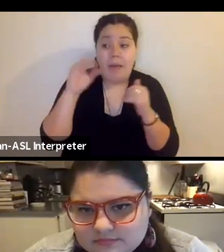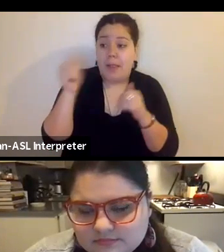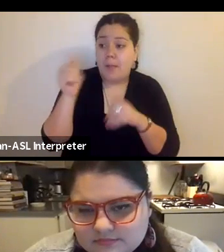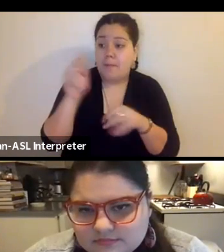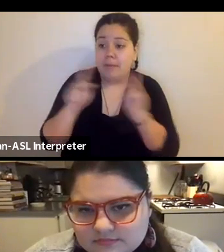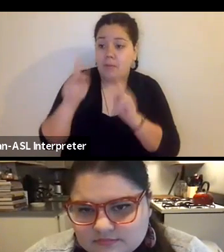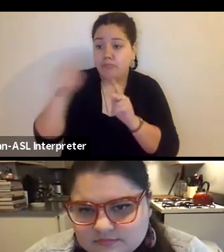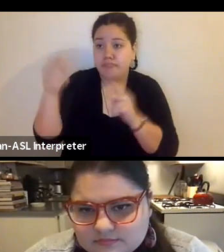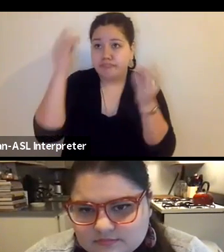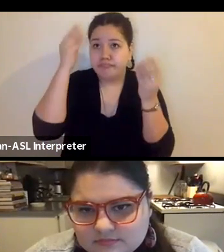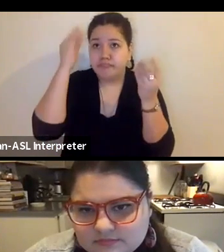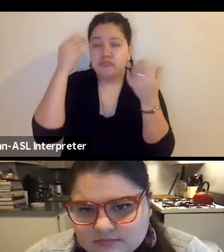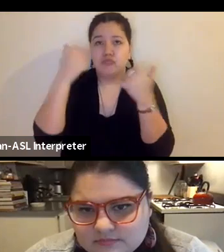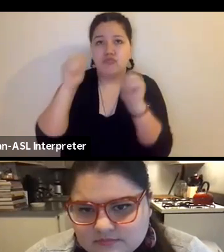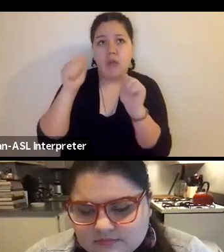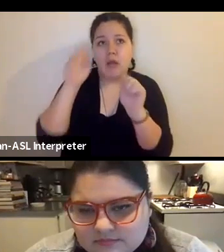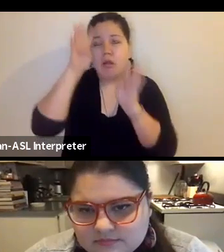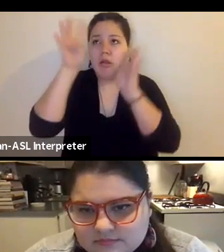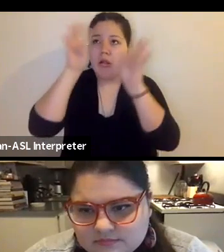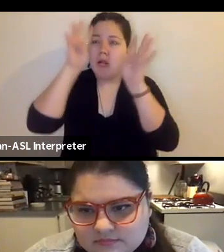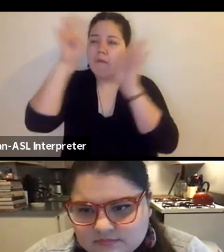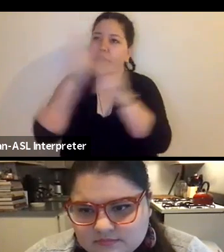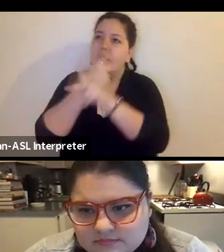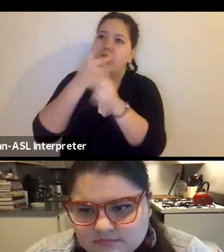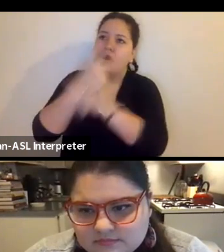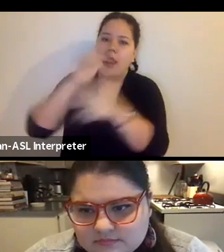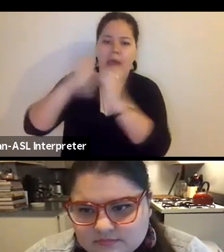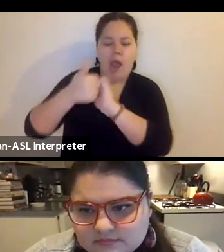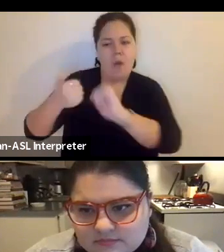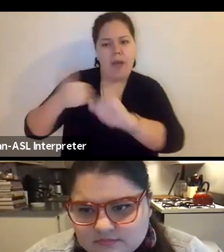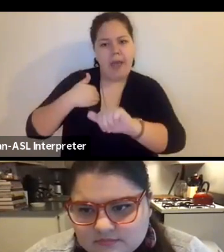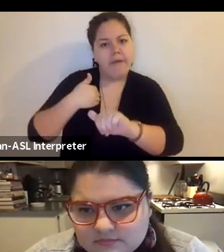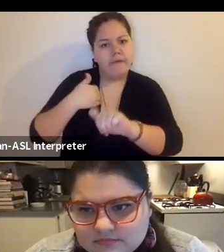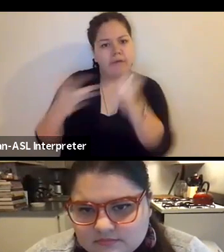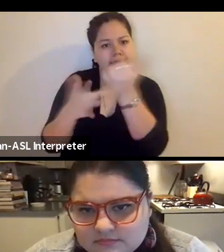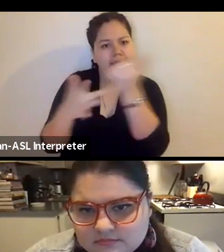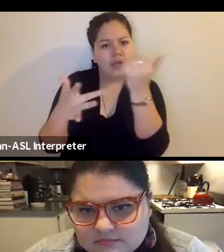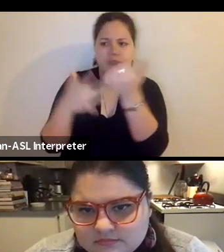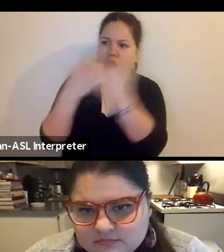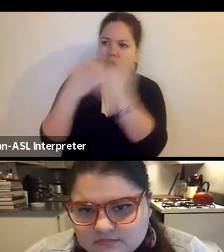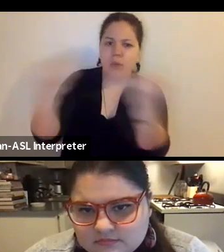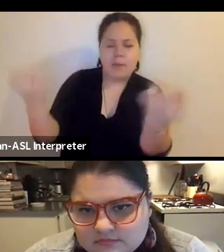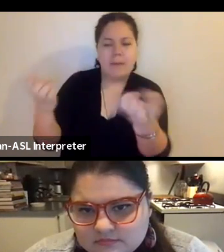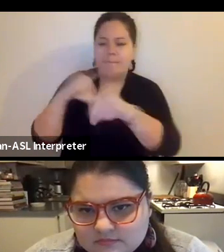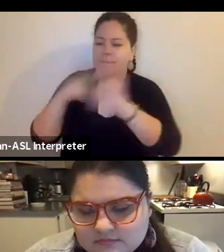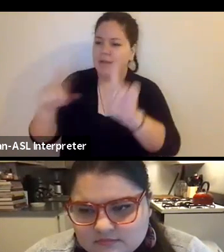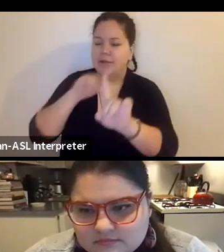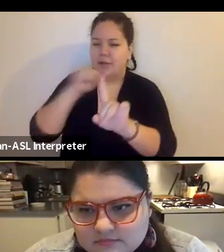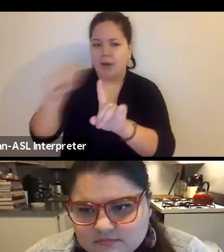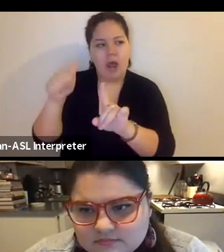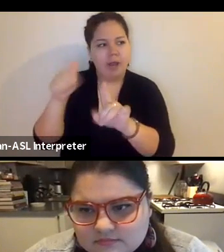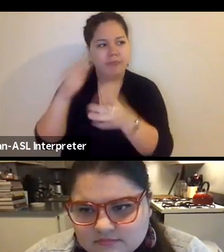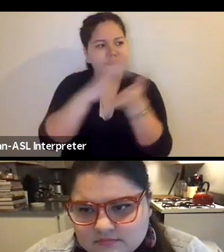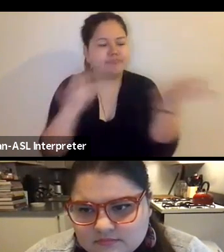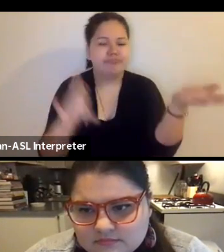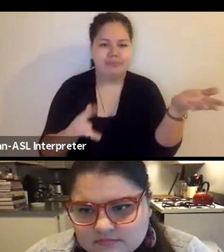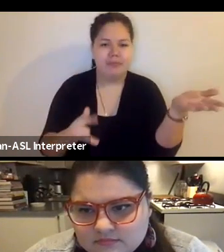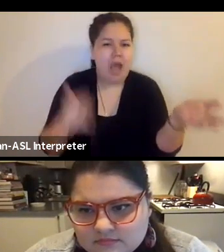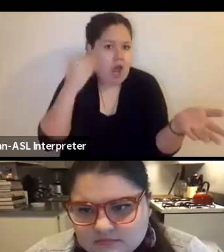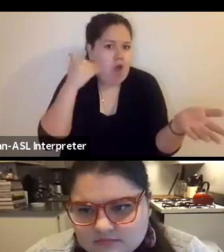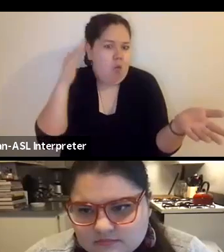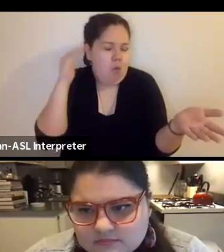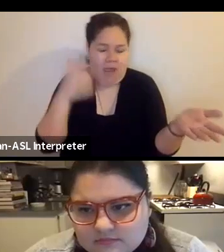make this in a bloodless way. I hope that there are. I will encourage those that there are technical people who